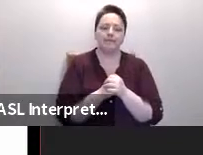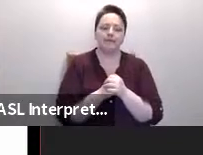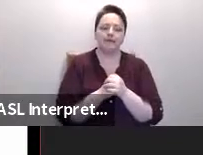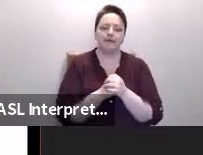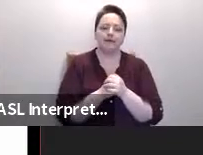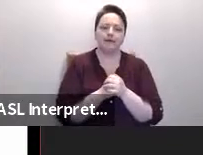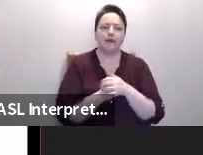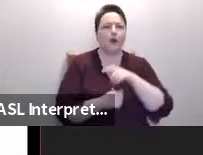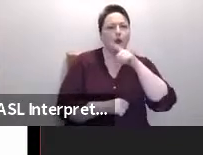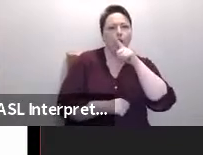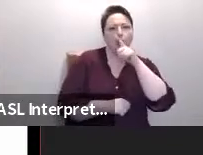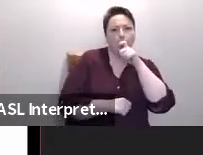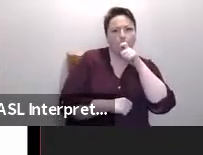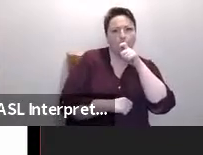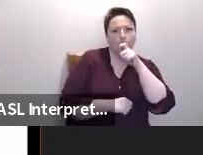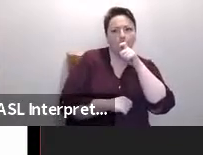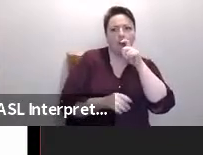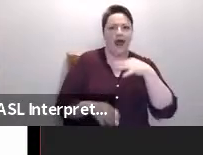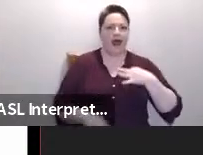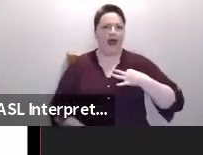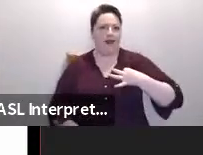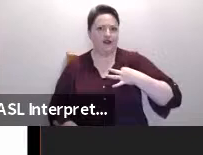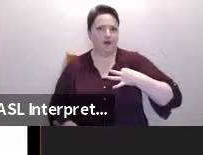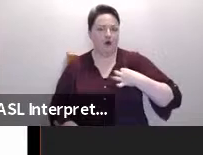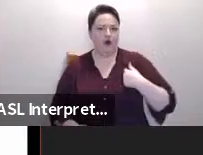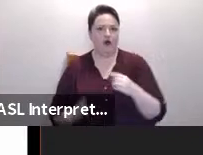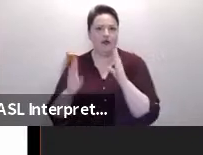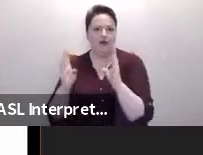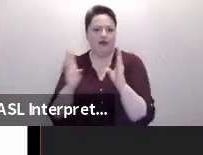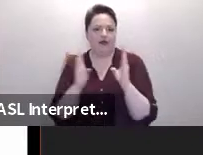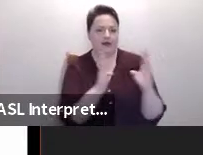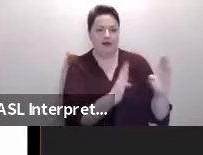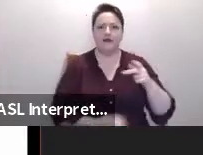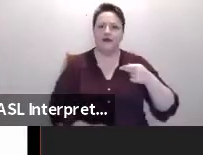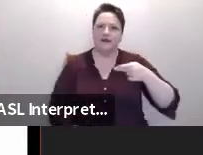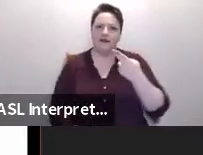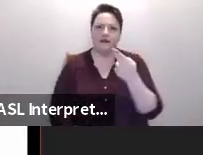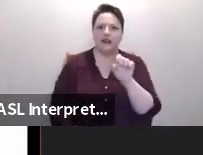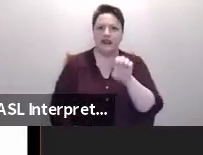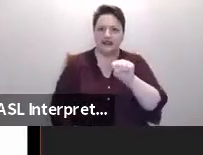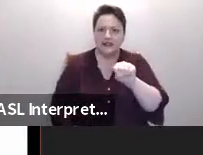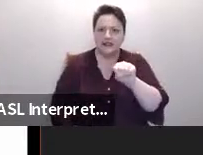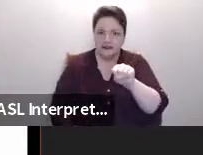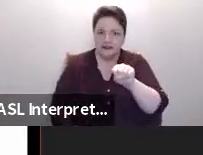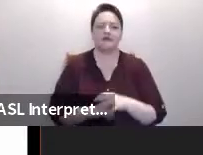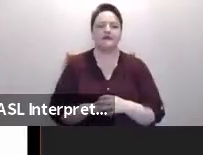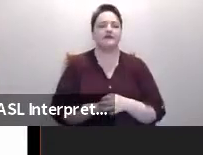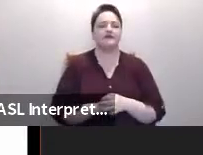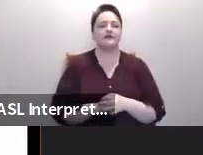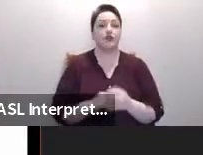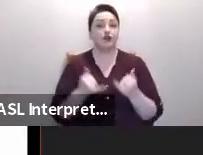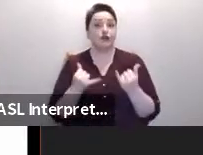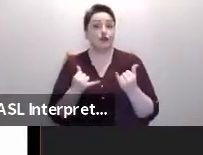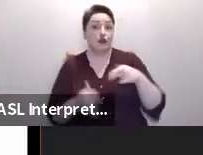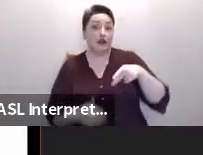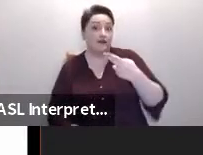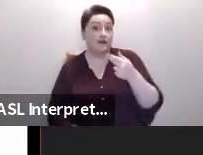who is in what phase and what phase we're currently in, and how